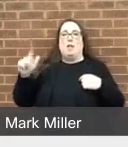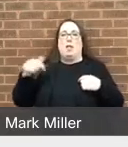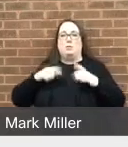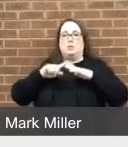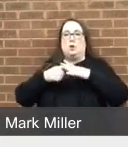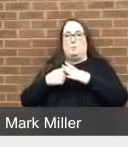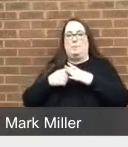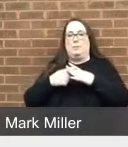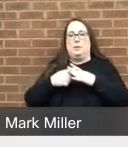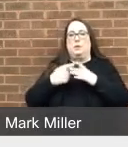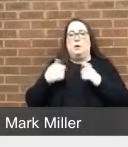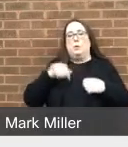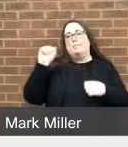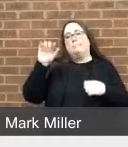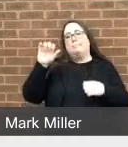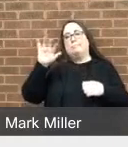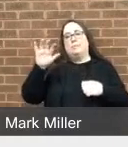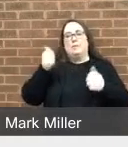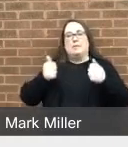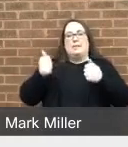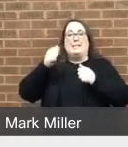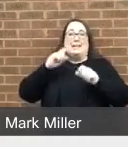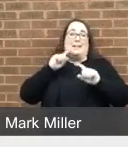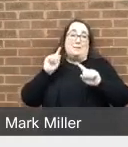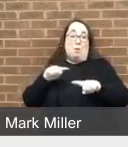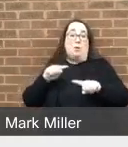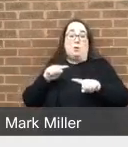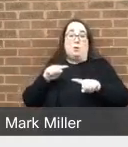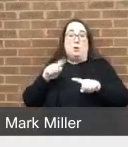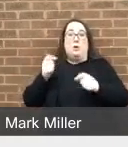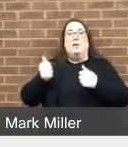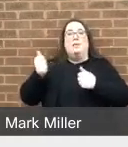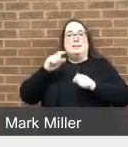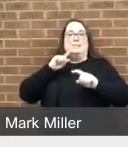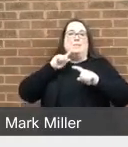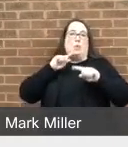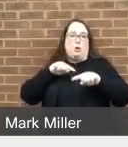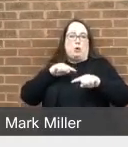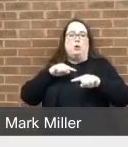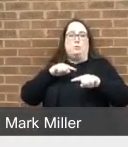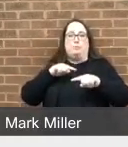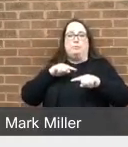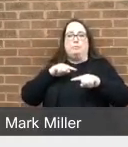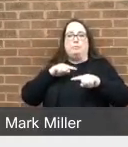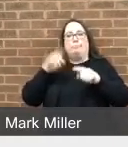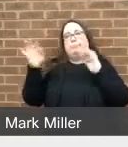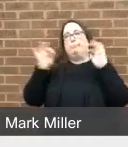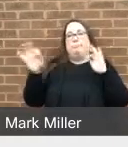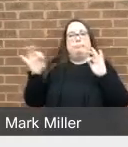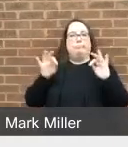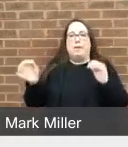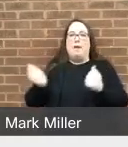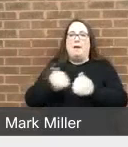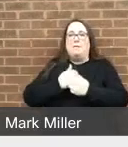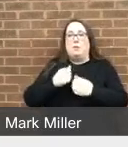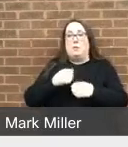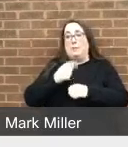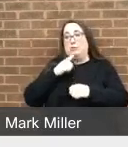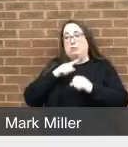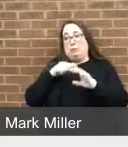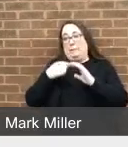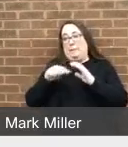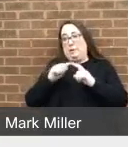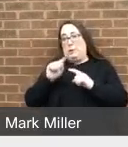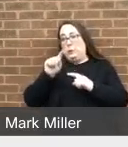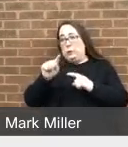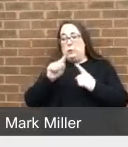get you the executive order, and the executive order lays everything out. We'll make sure to get that to you and to the press